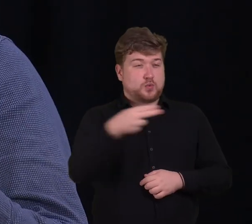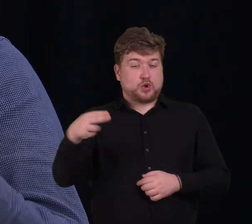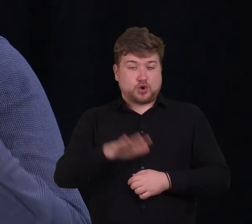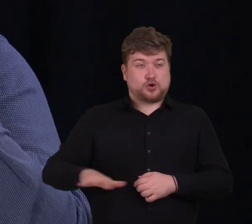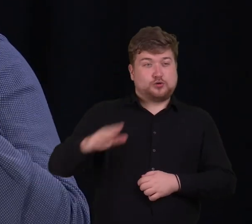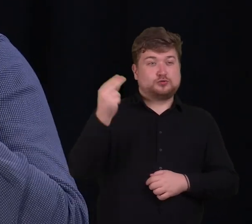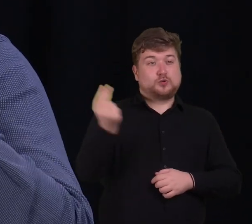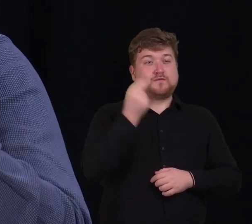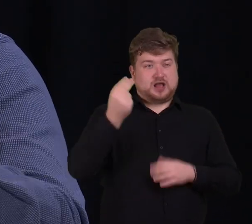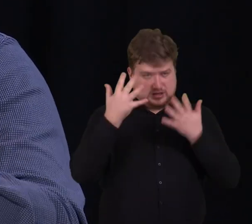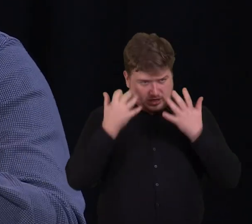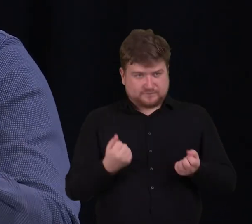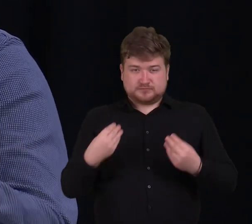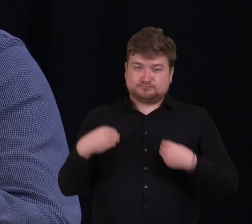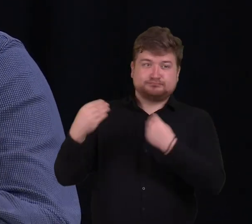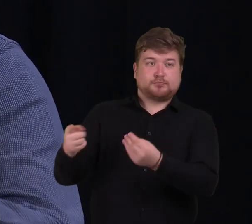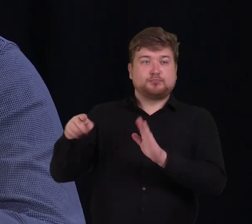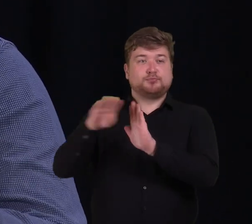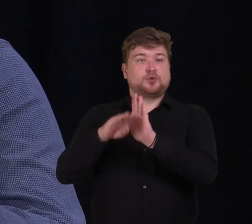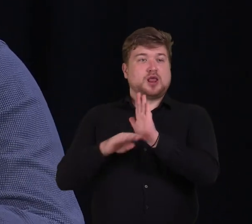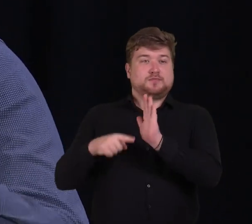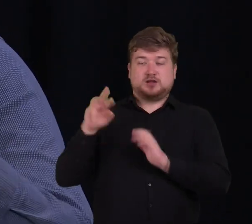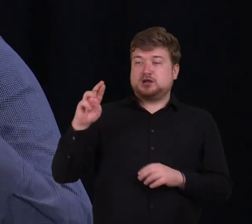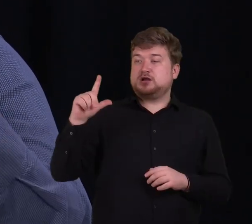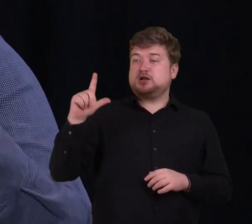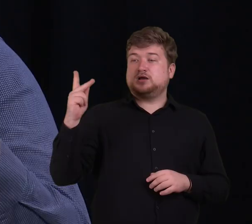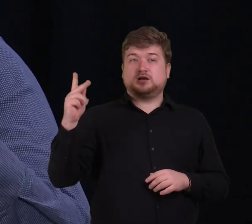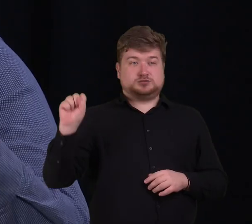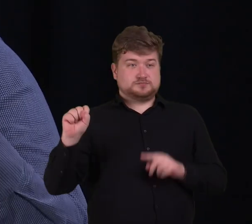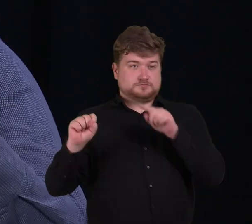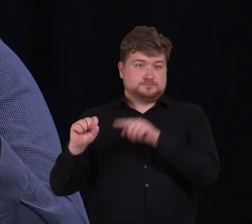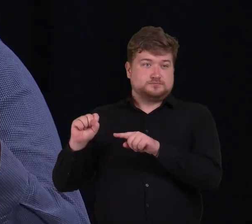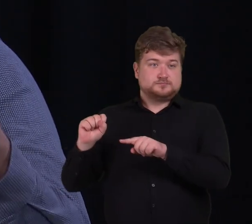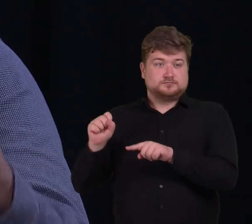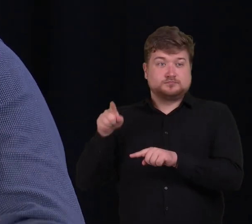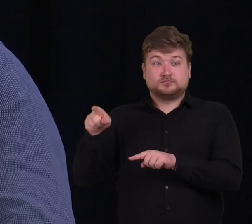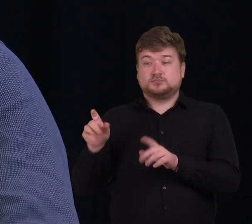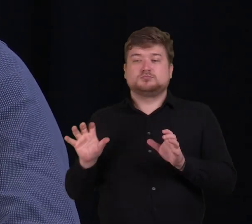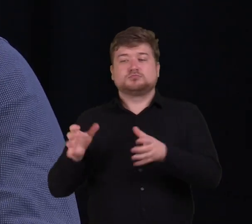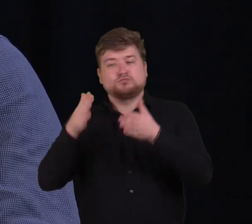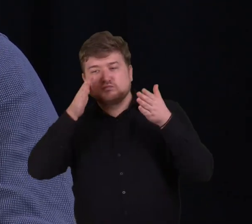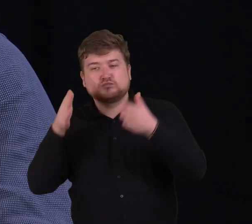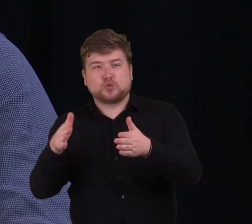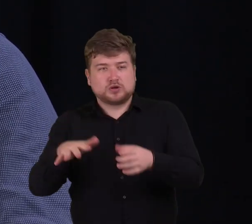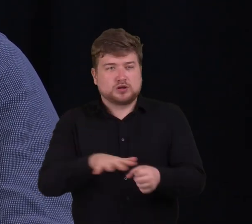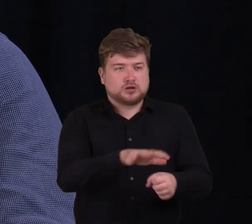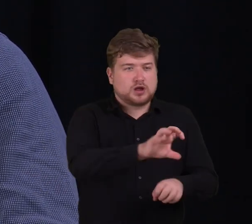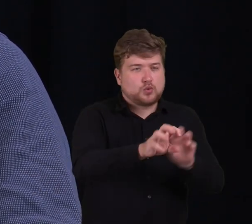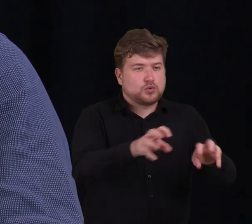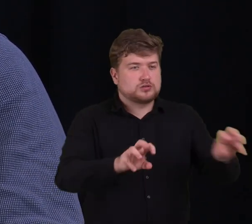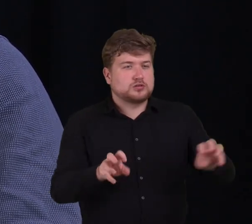local action groups, it's around 2 and something millions for the program period up to 2027.